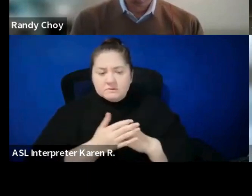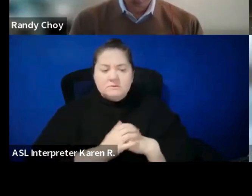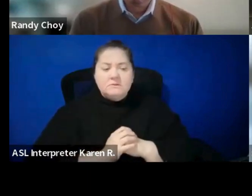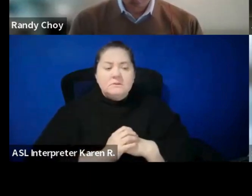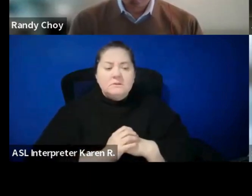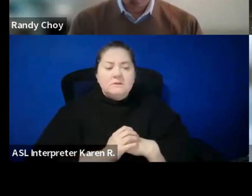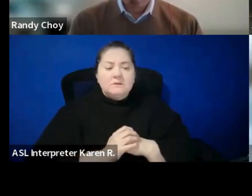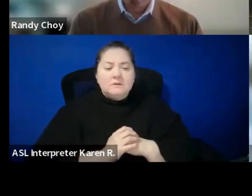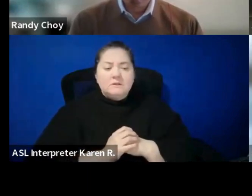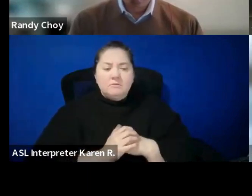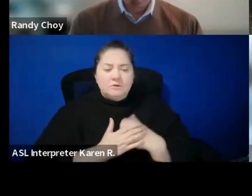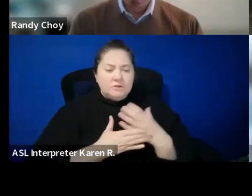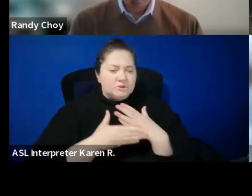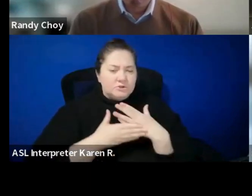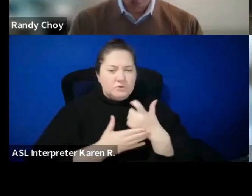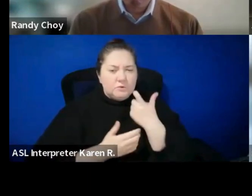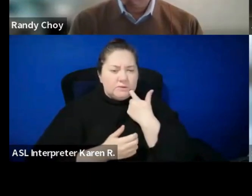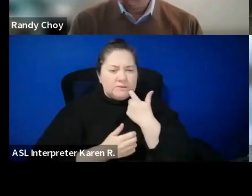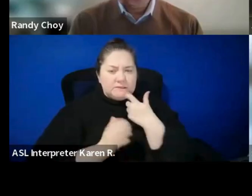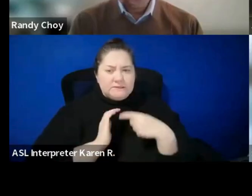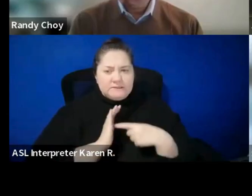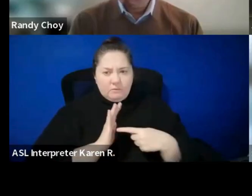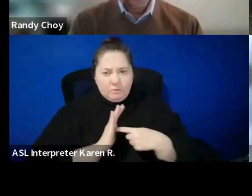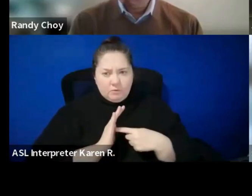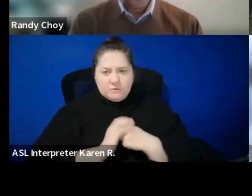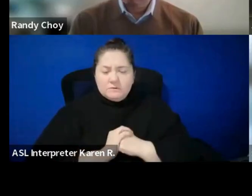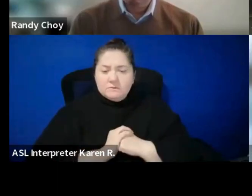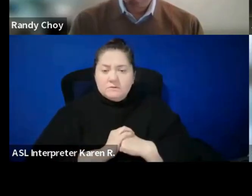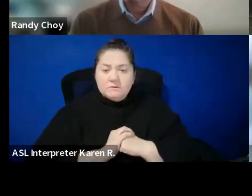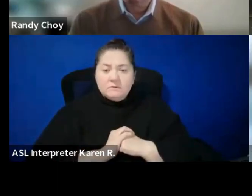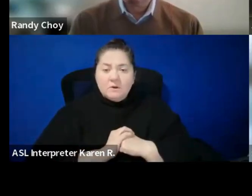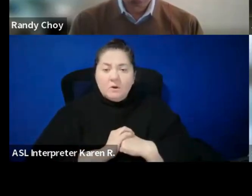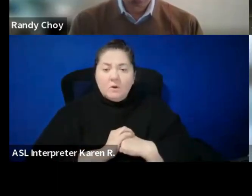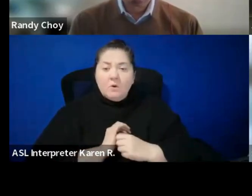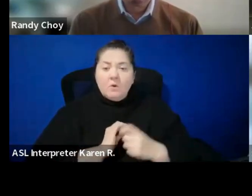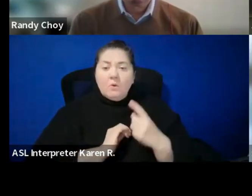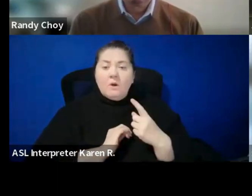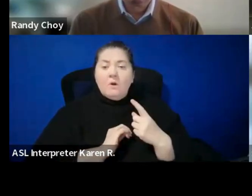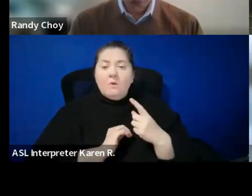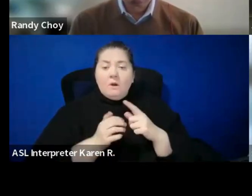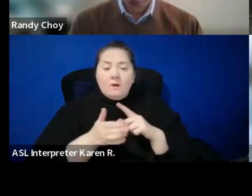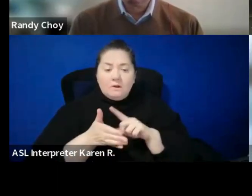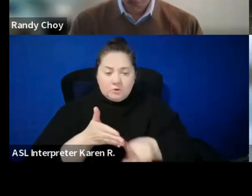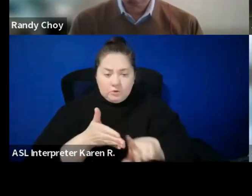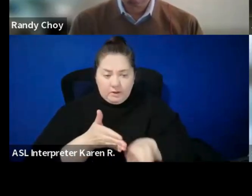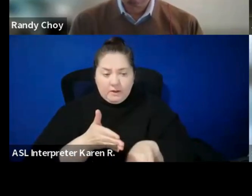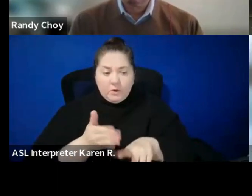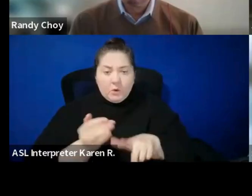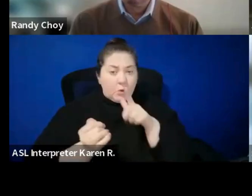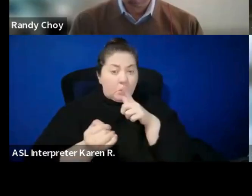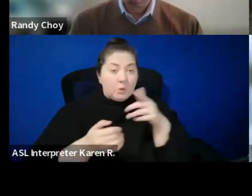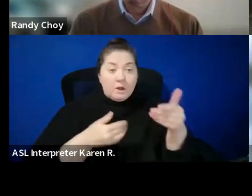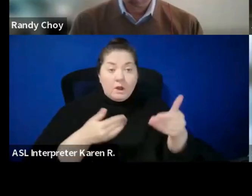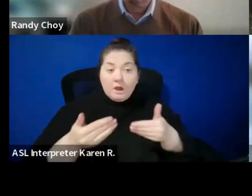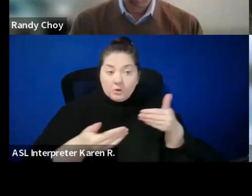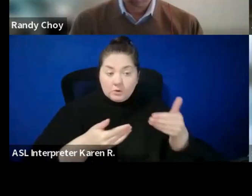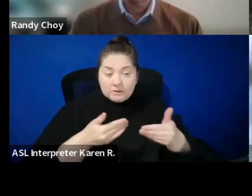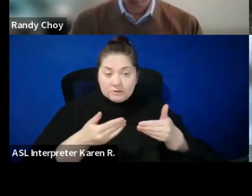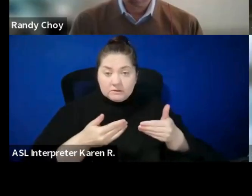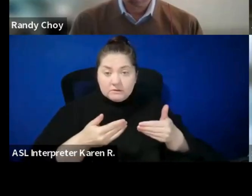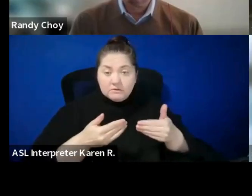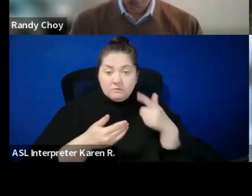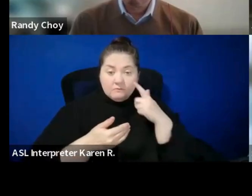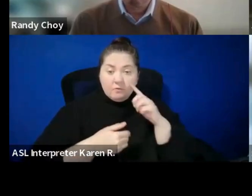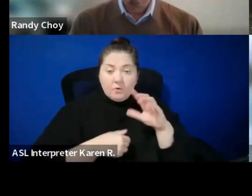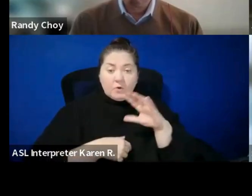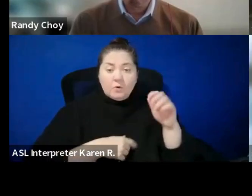But I thought I would share a couple of recent examples. Something I really like to track is who is hiring for